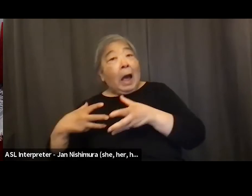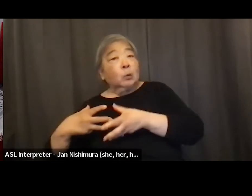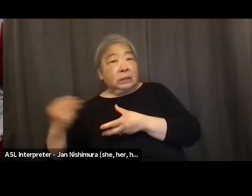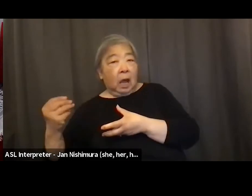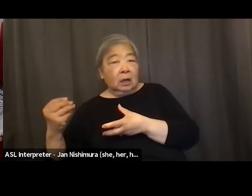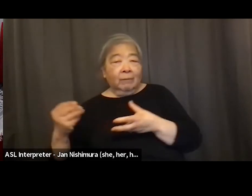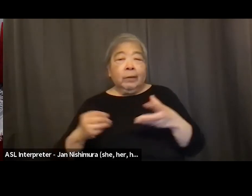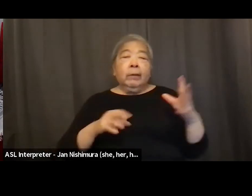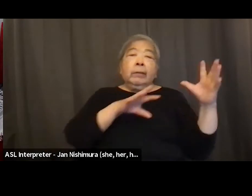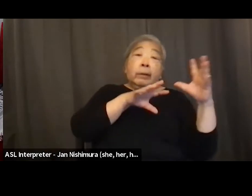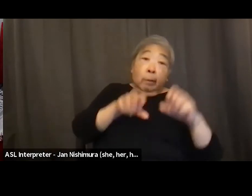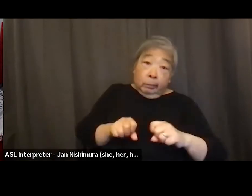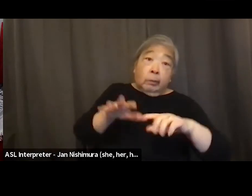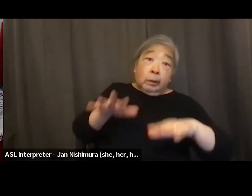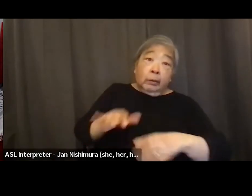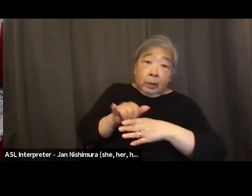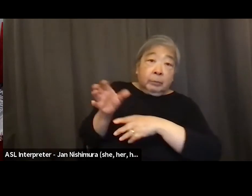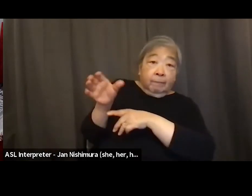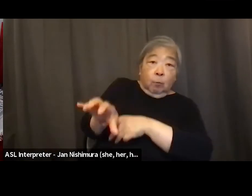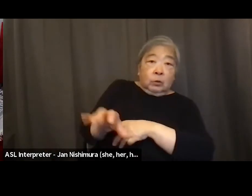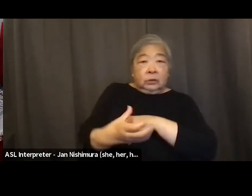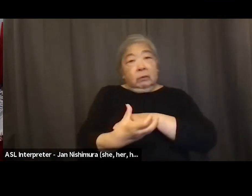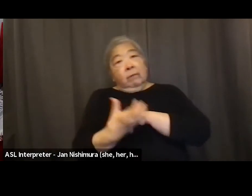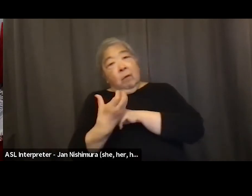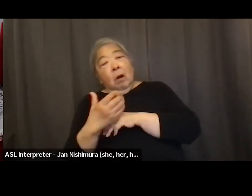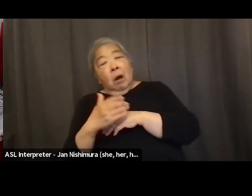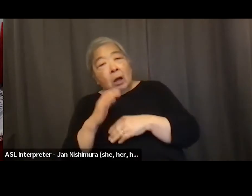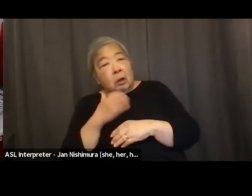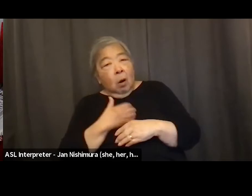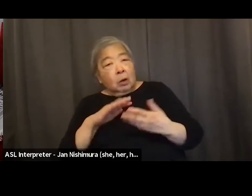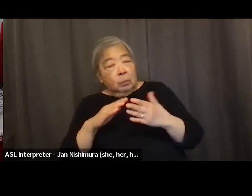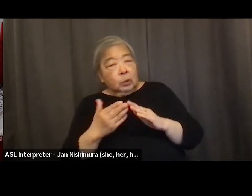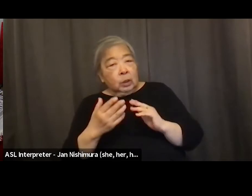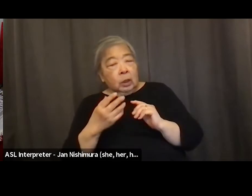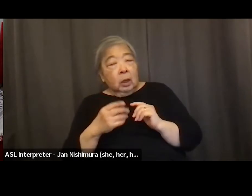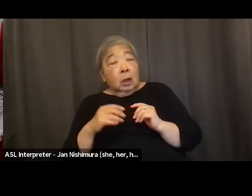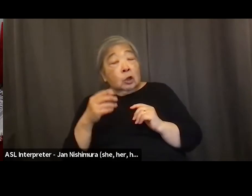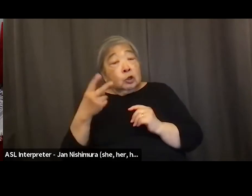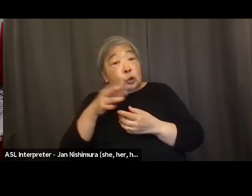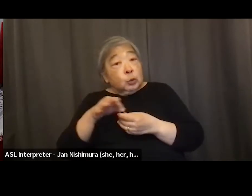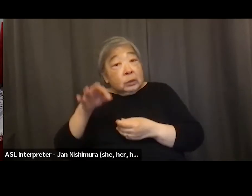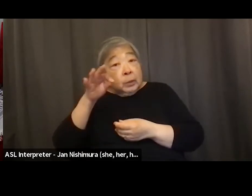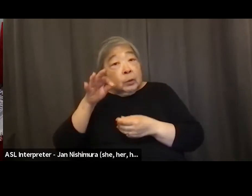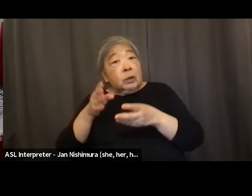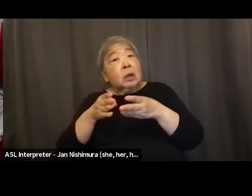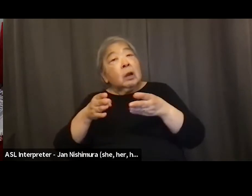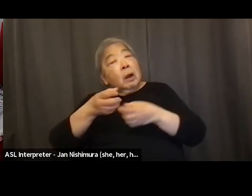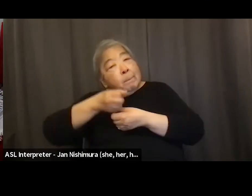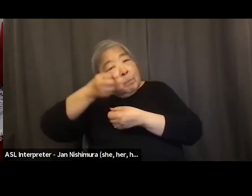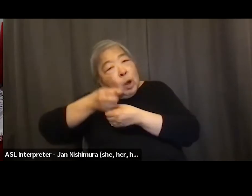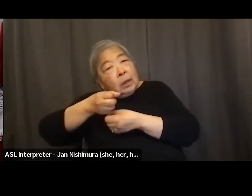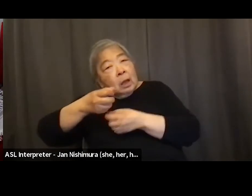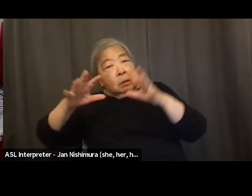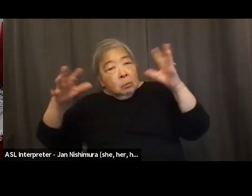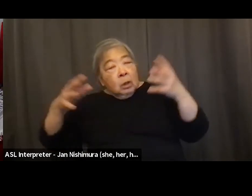settler colonial binary that's been forced on our communities. Two-Spirit is an umbrella term, and not all Indigenous people